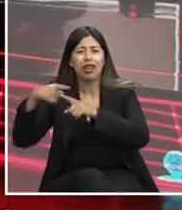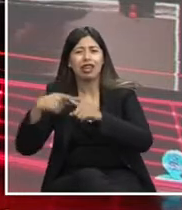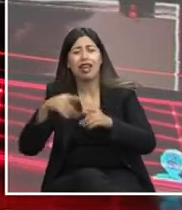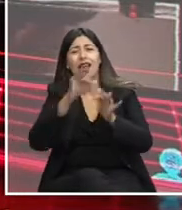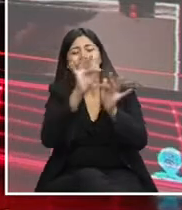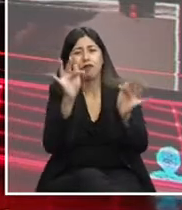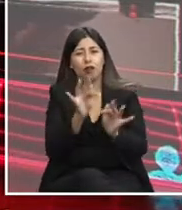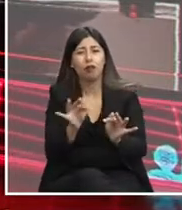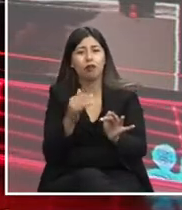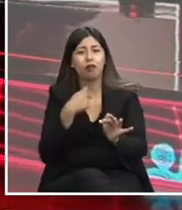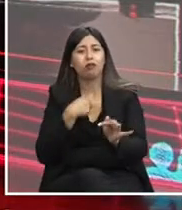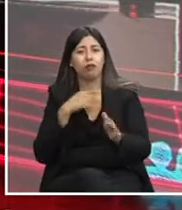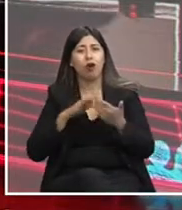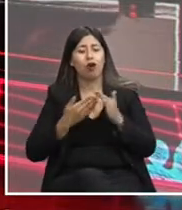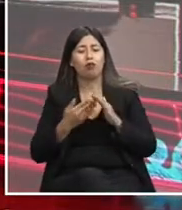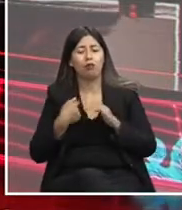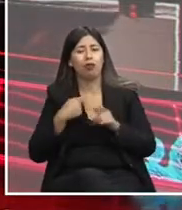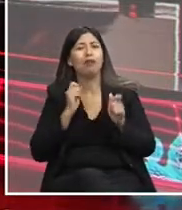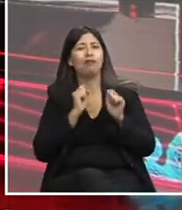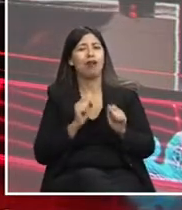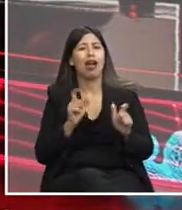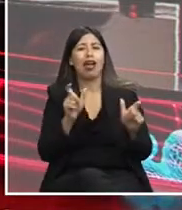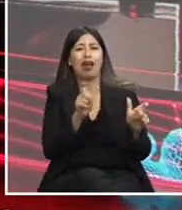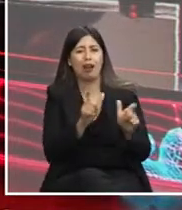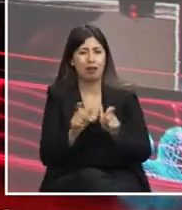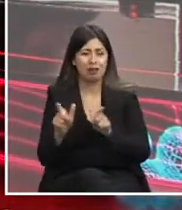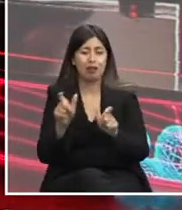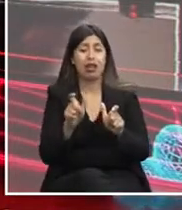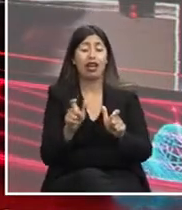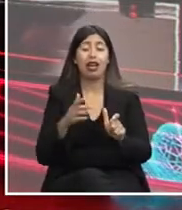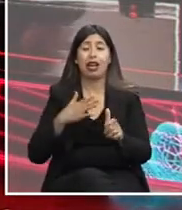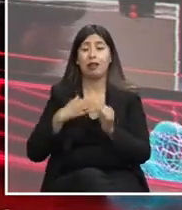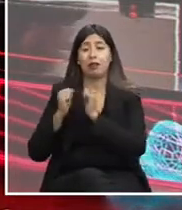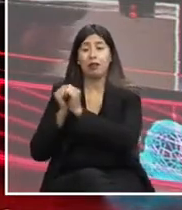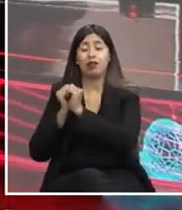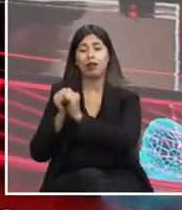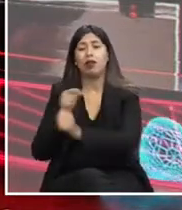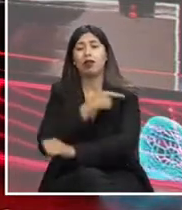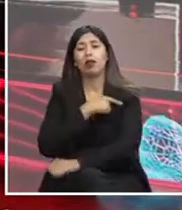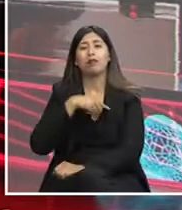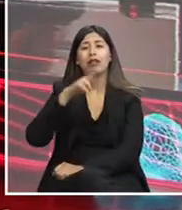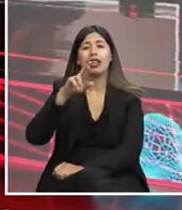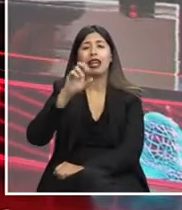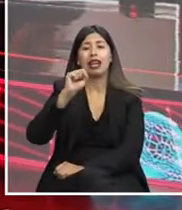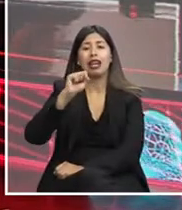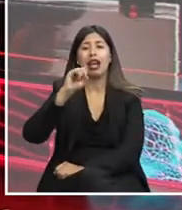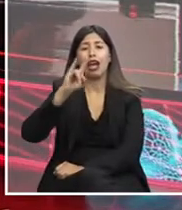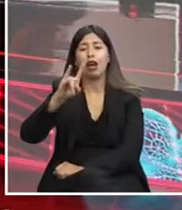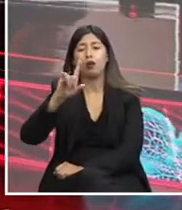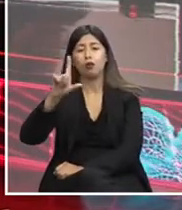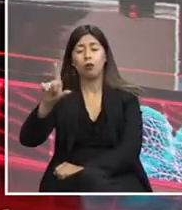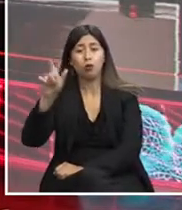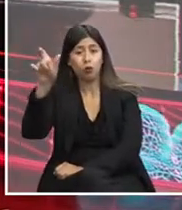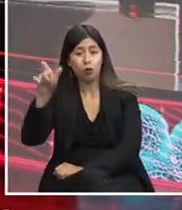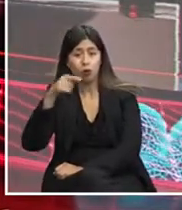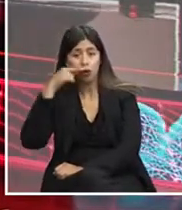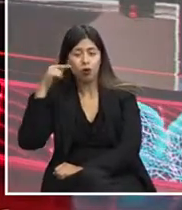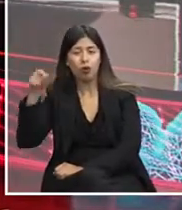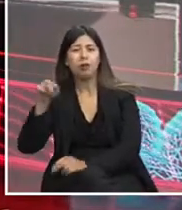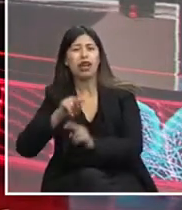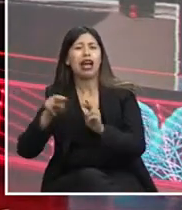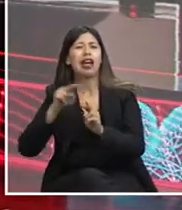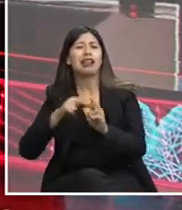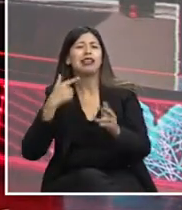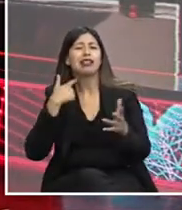Peru, Raul Loaizamuro, he's also been developing an app that these communities can use, where the communities can look